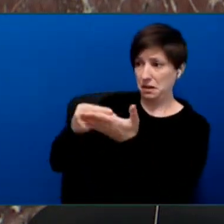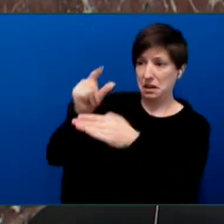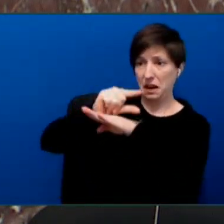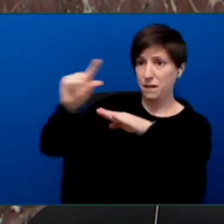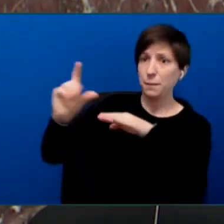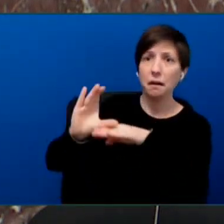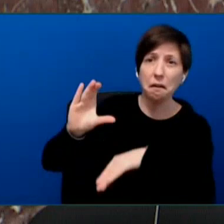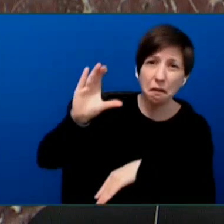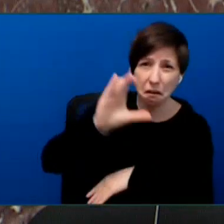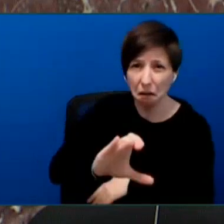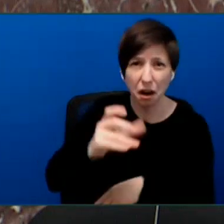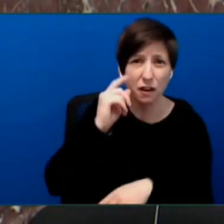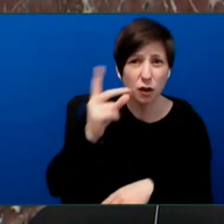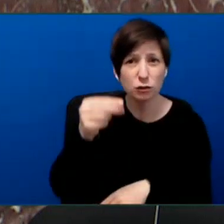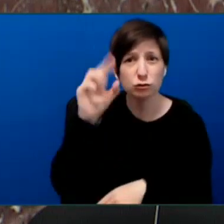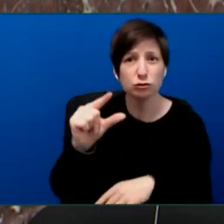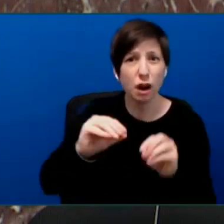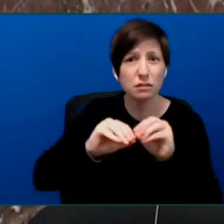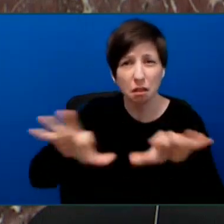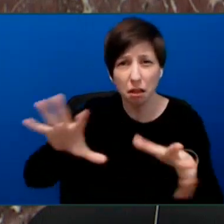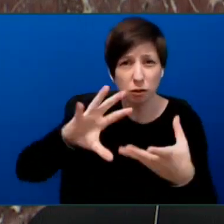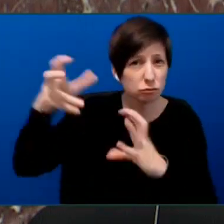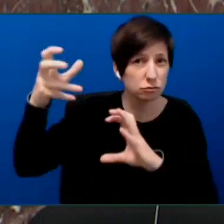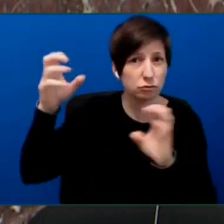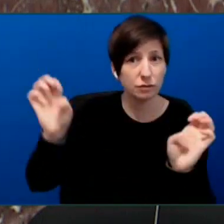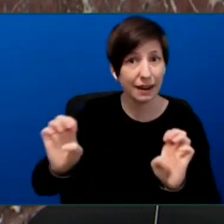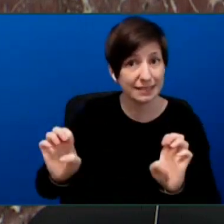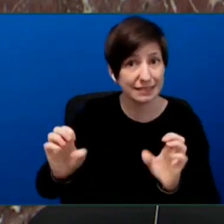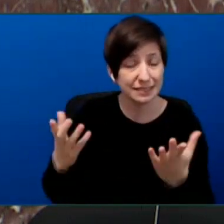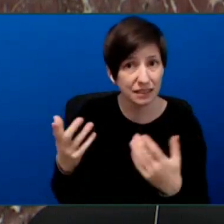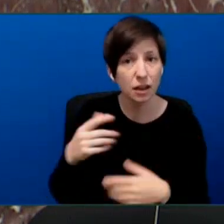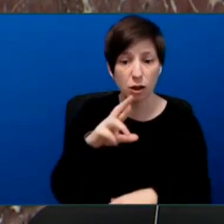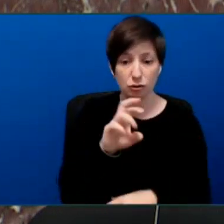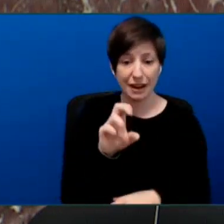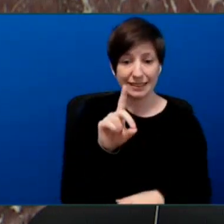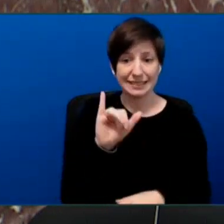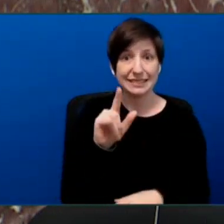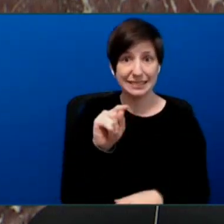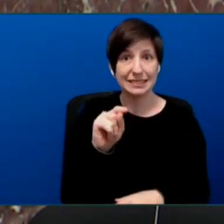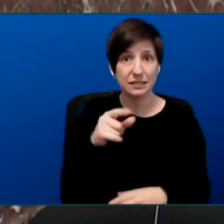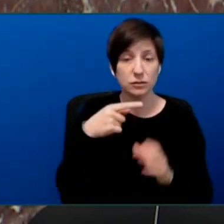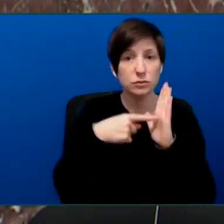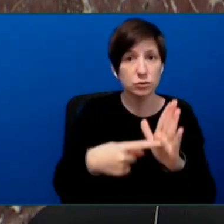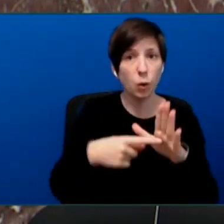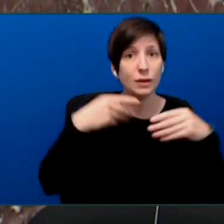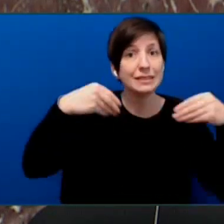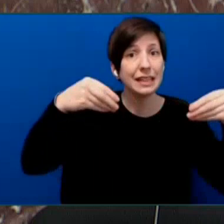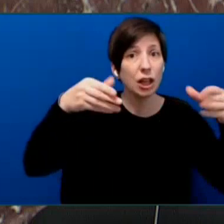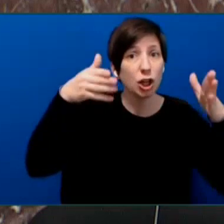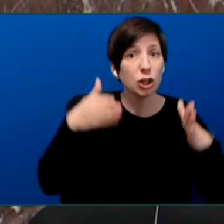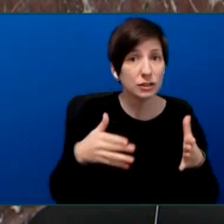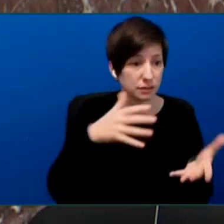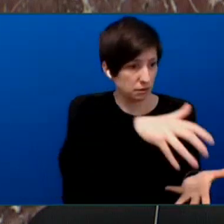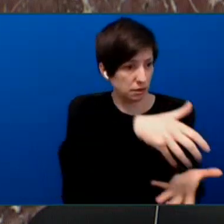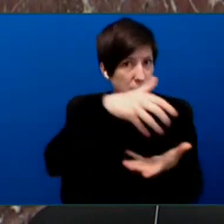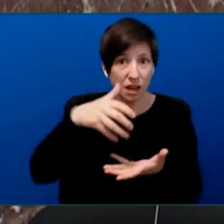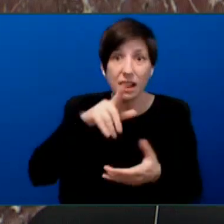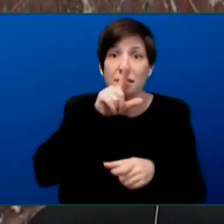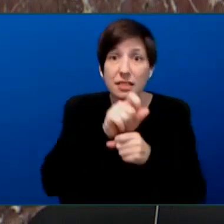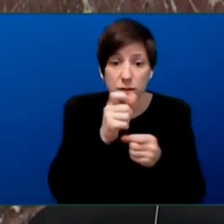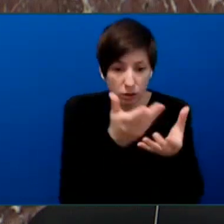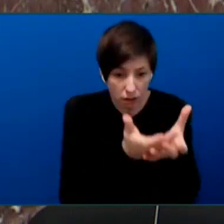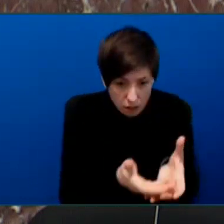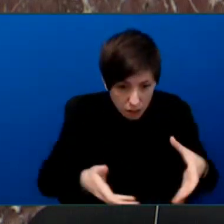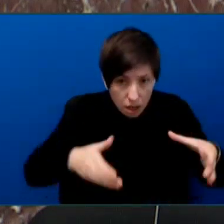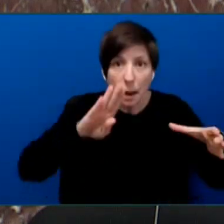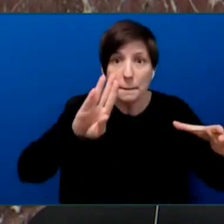there's talk of dealers obtaining, and I quote, literal buckets, with alarming comments about the NDP government